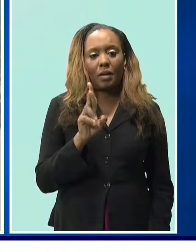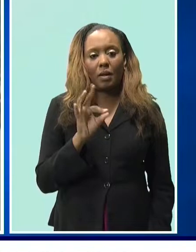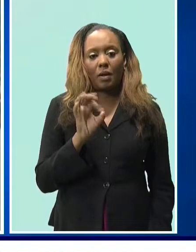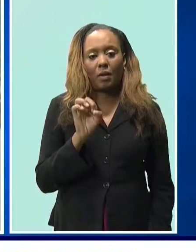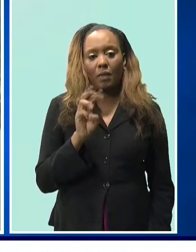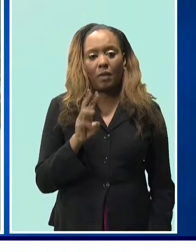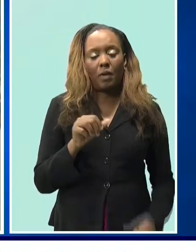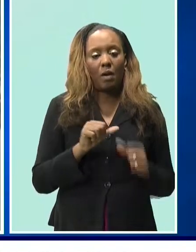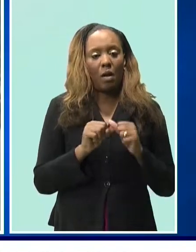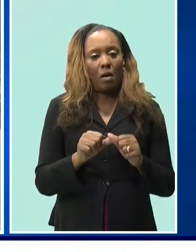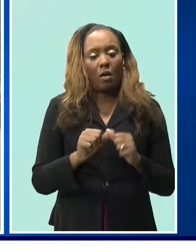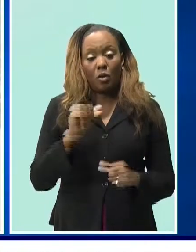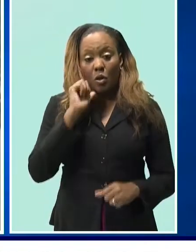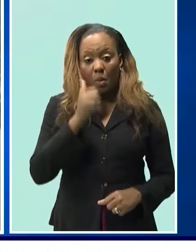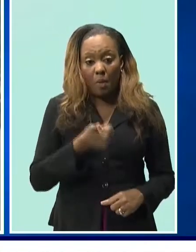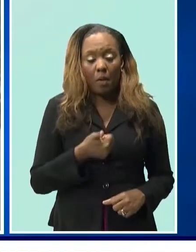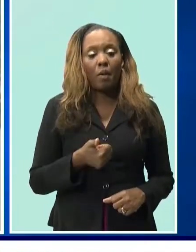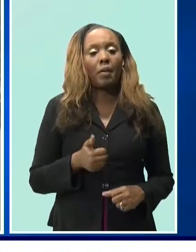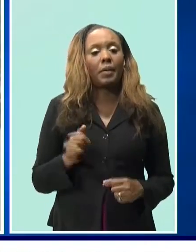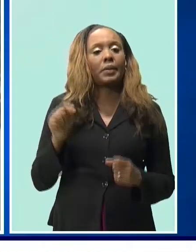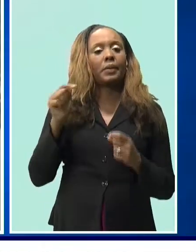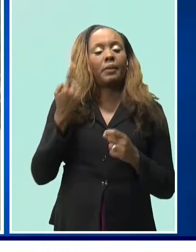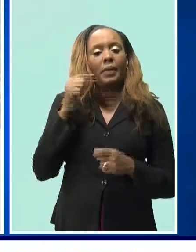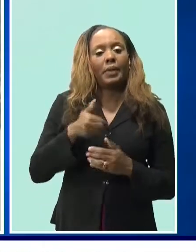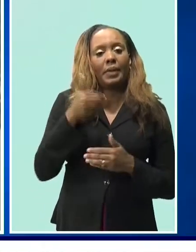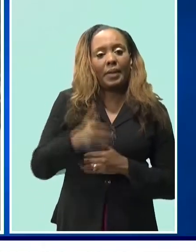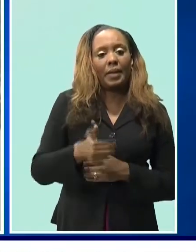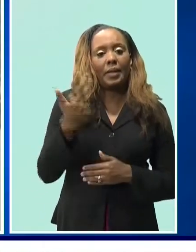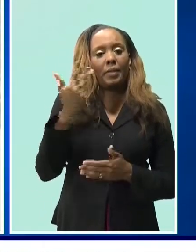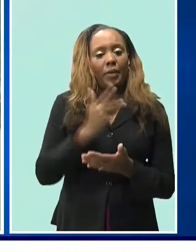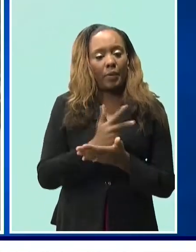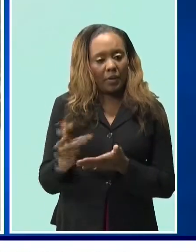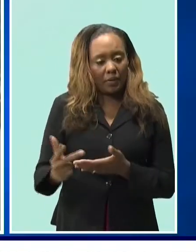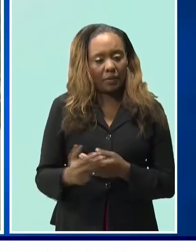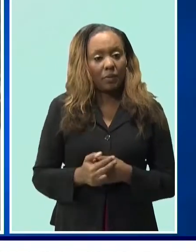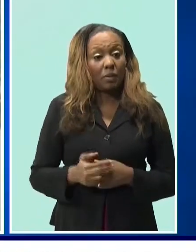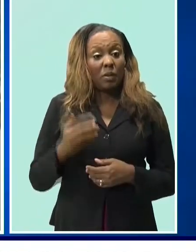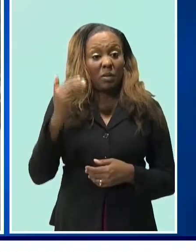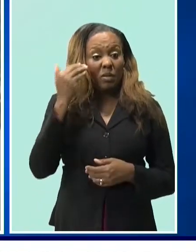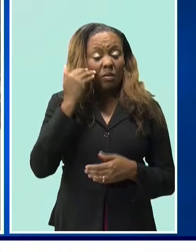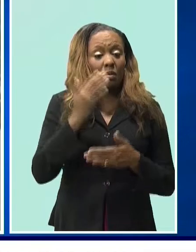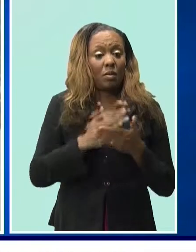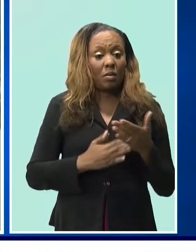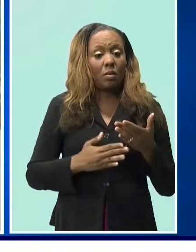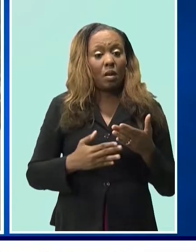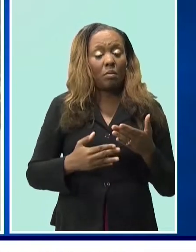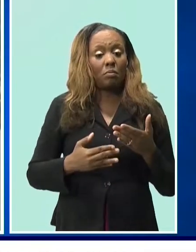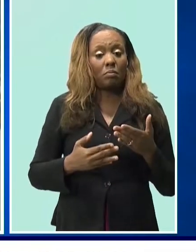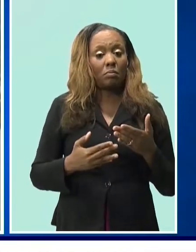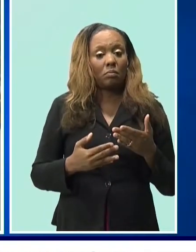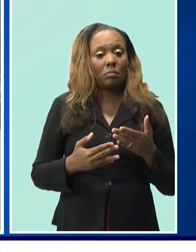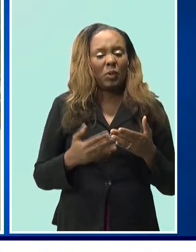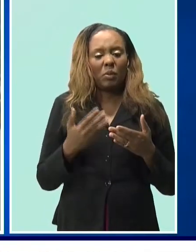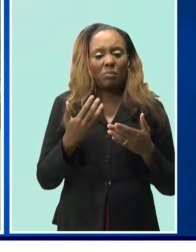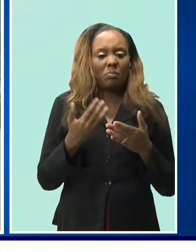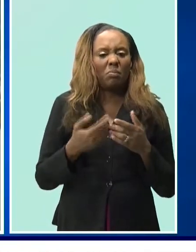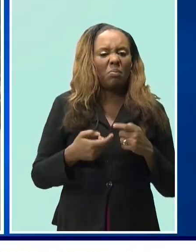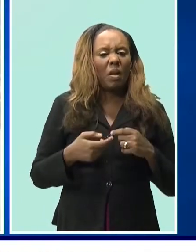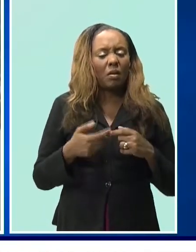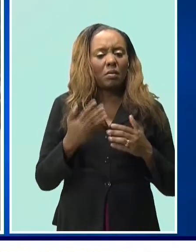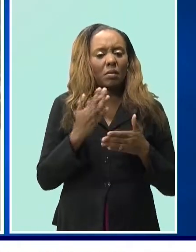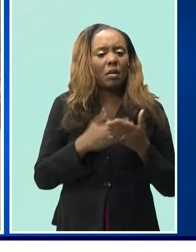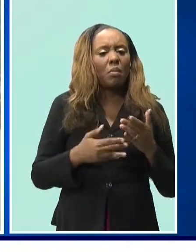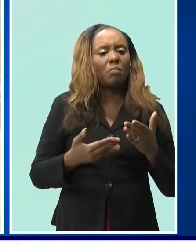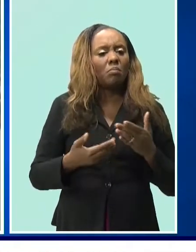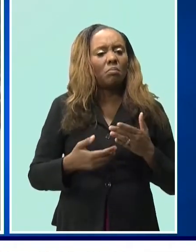the next 3.5 weeks, even though we've lifted some of the restrictions. So persons should really only be leaving home if they're